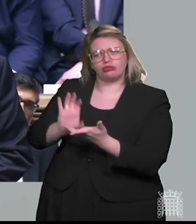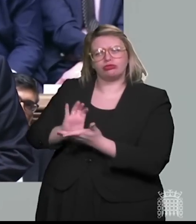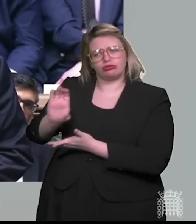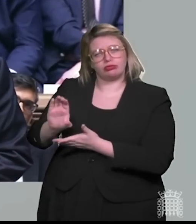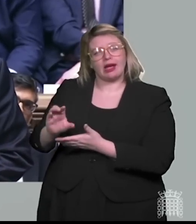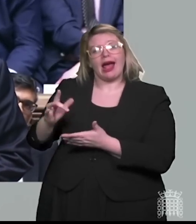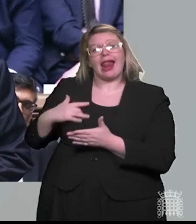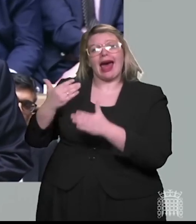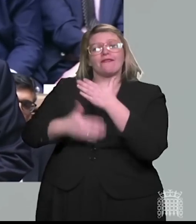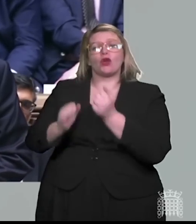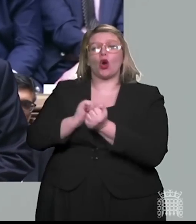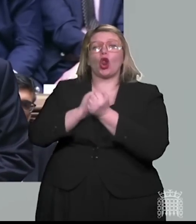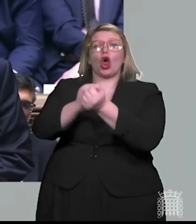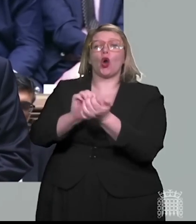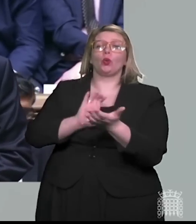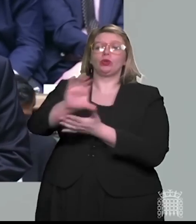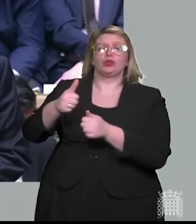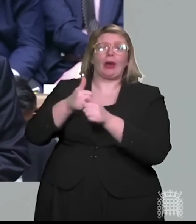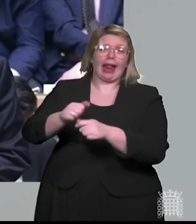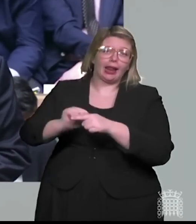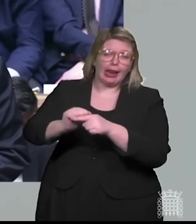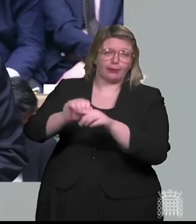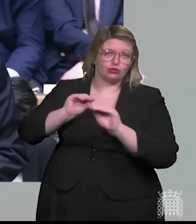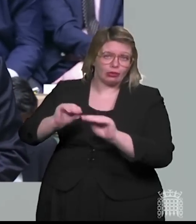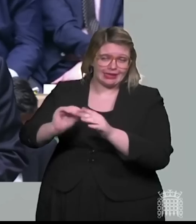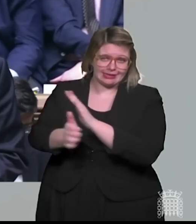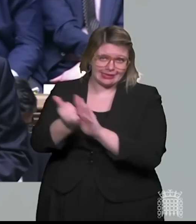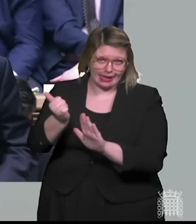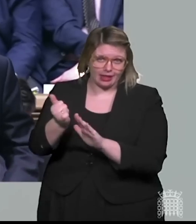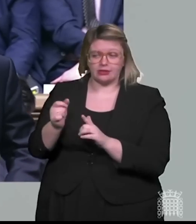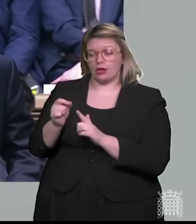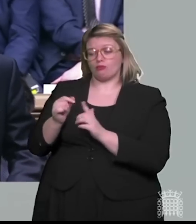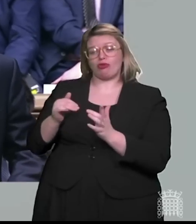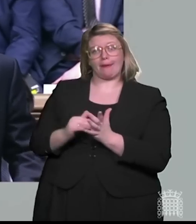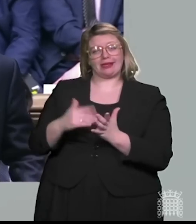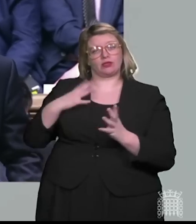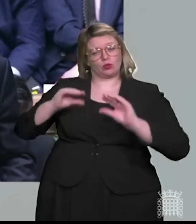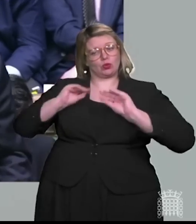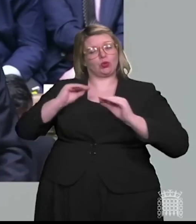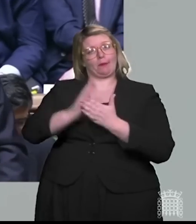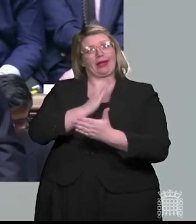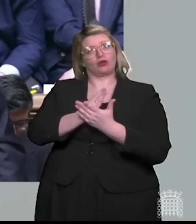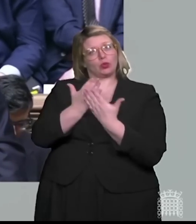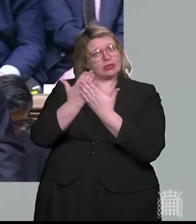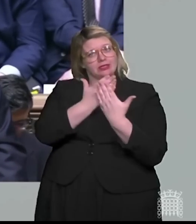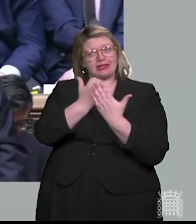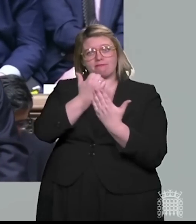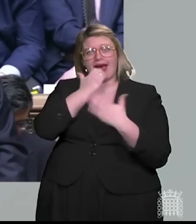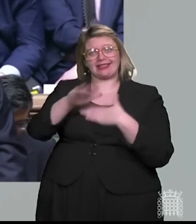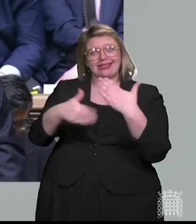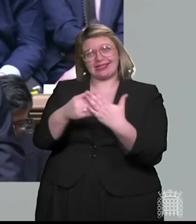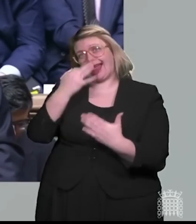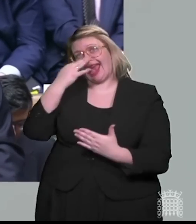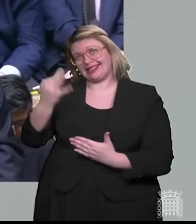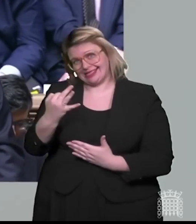entitlement. And my right honourable friend, the Prime Minister, announced plans to make maths compulsory till 18. But today I want to address